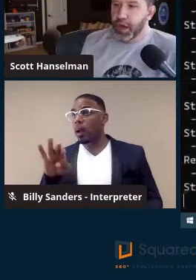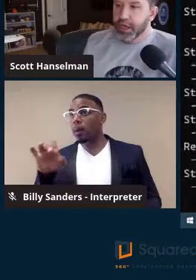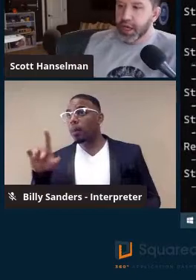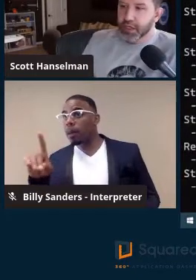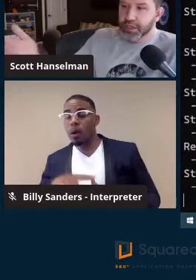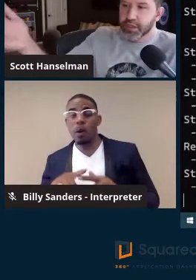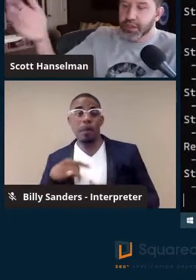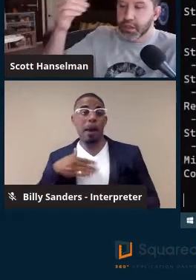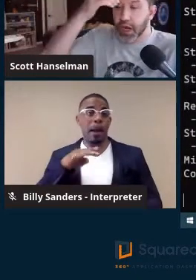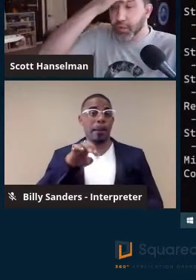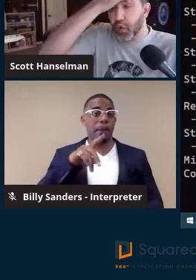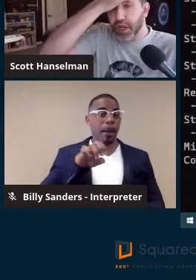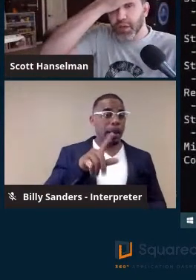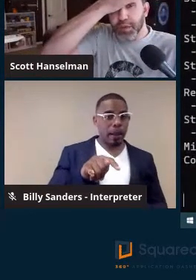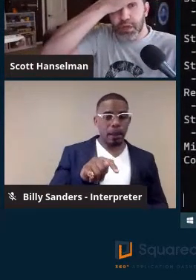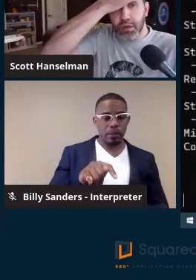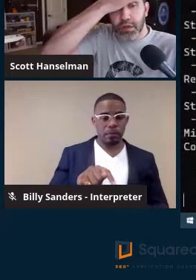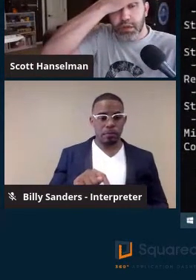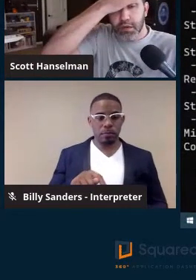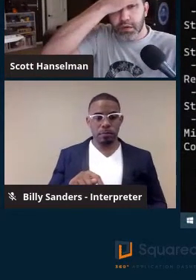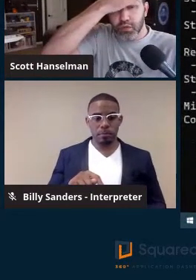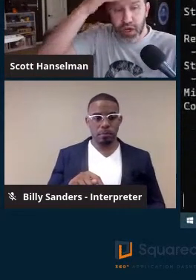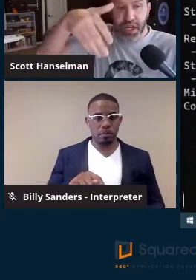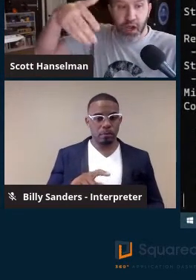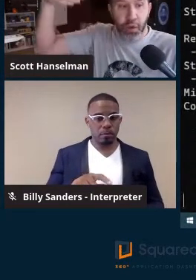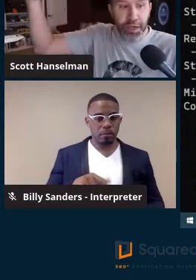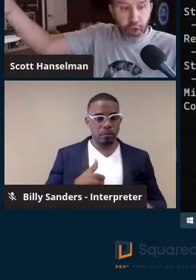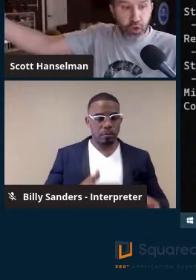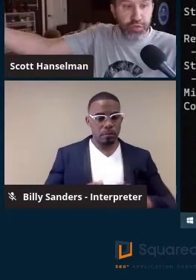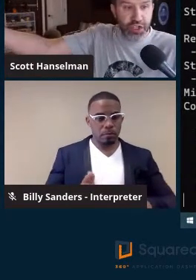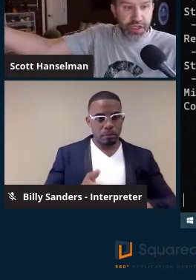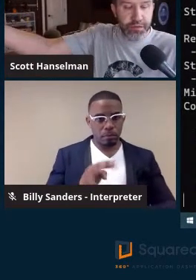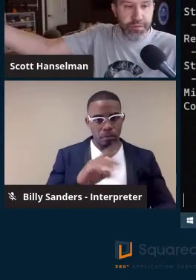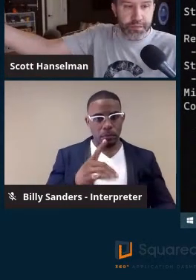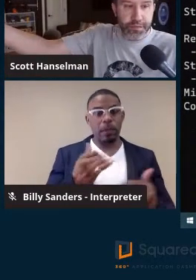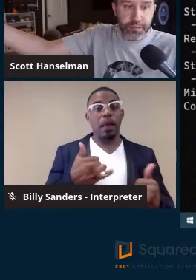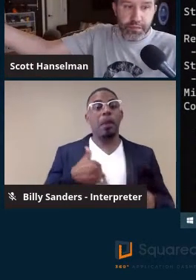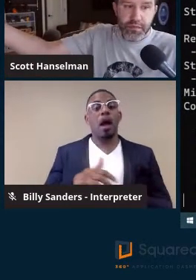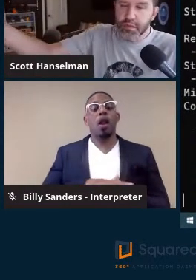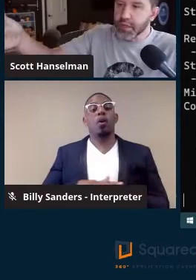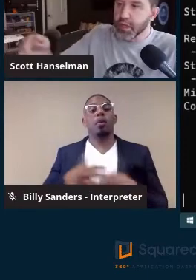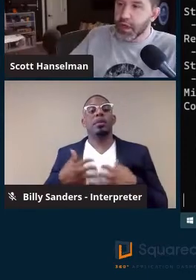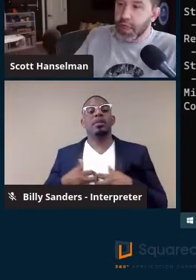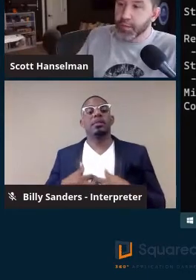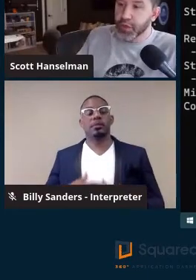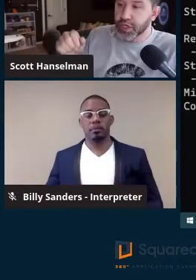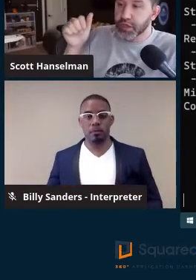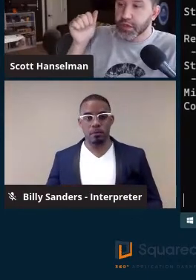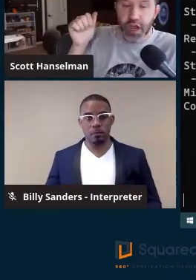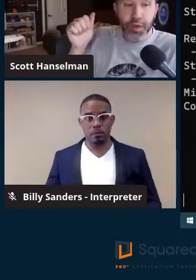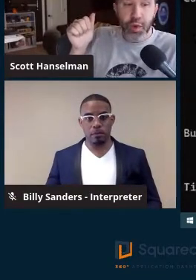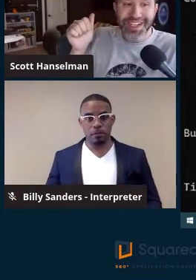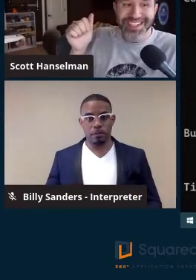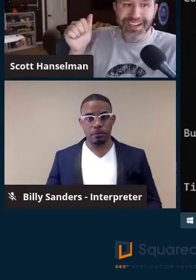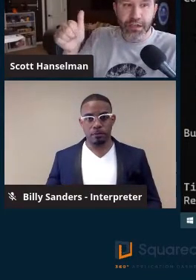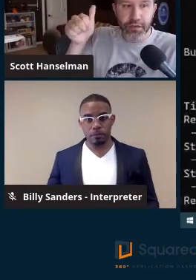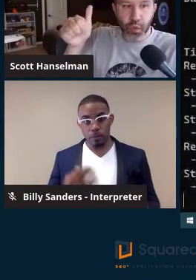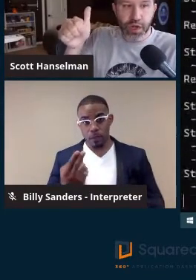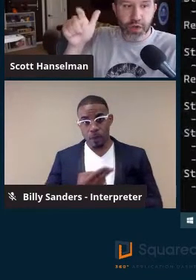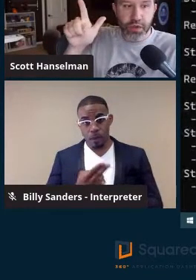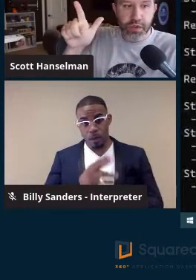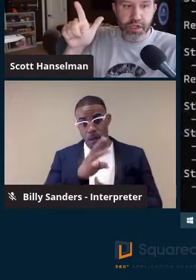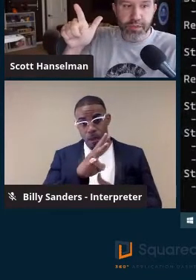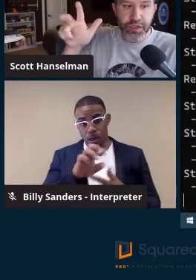my podcast, I'm running a build right now on my local machine. I'm using WSL,